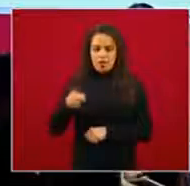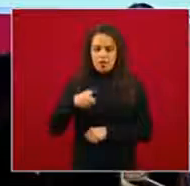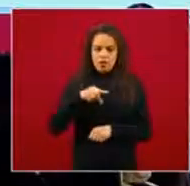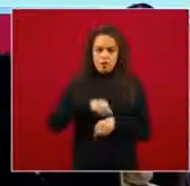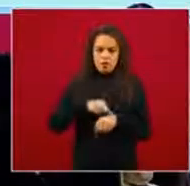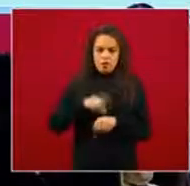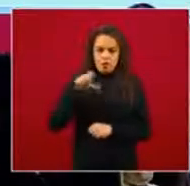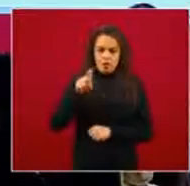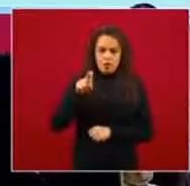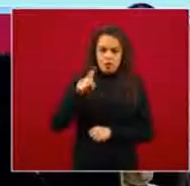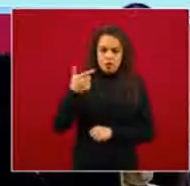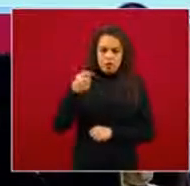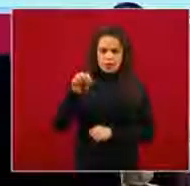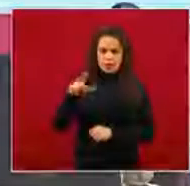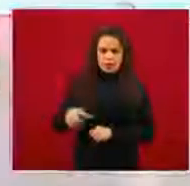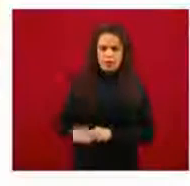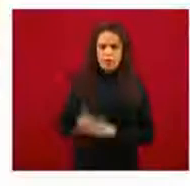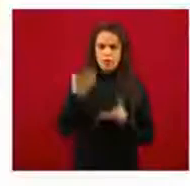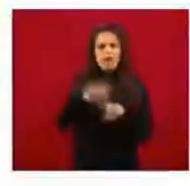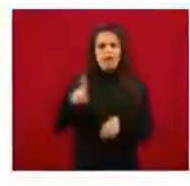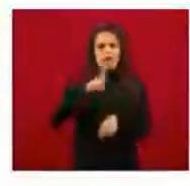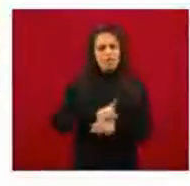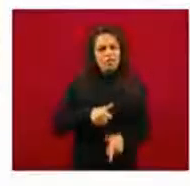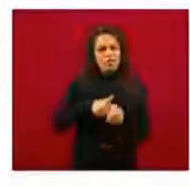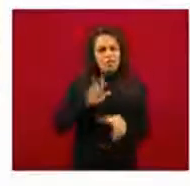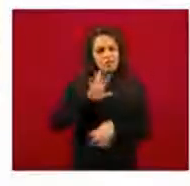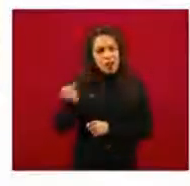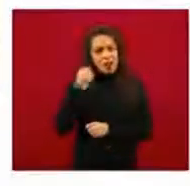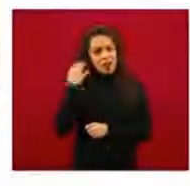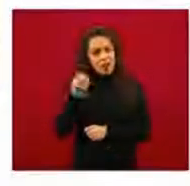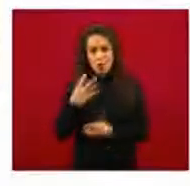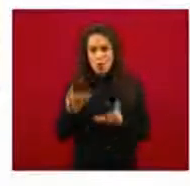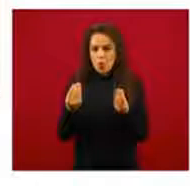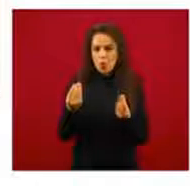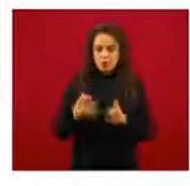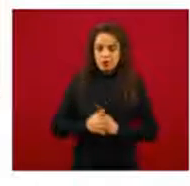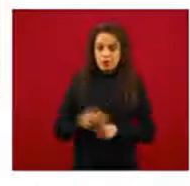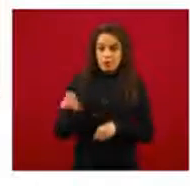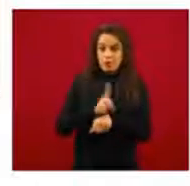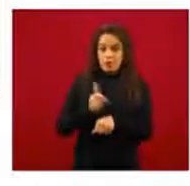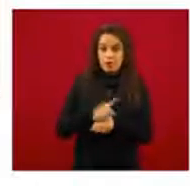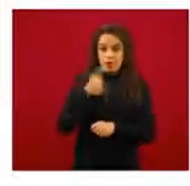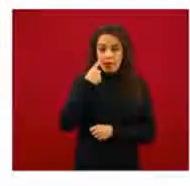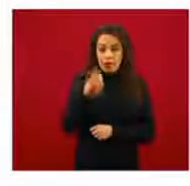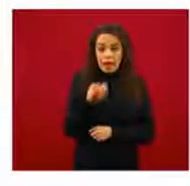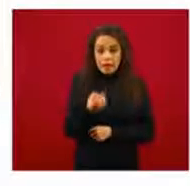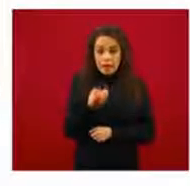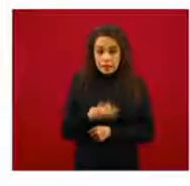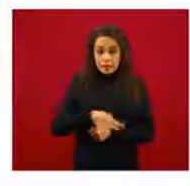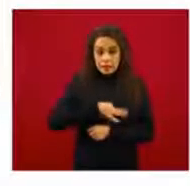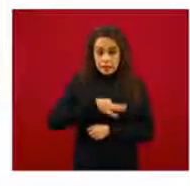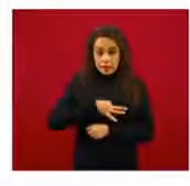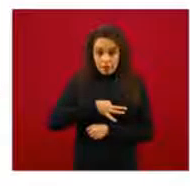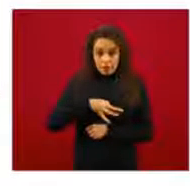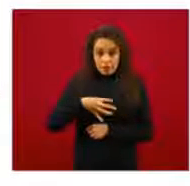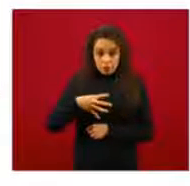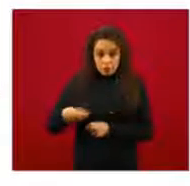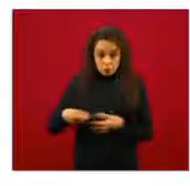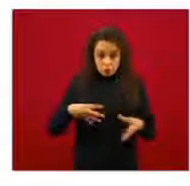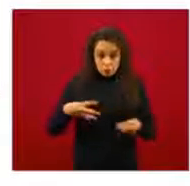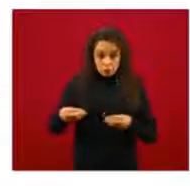mentioned, we have many days of conferences, and we mentioned day after day, this